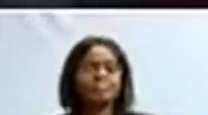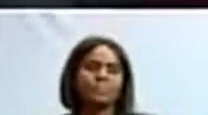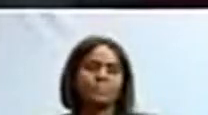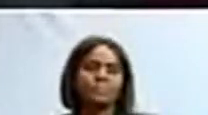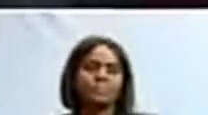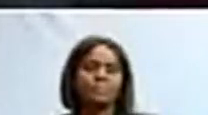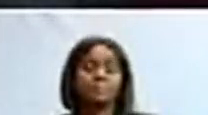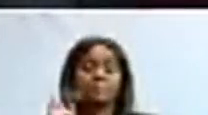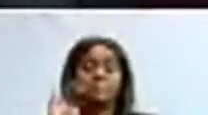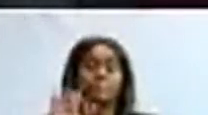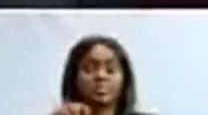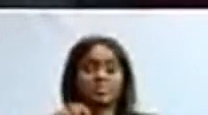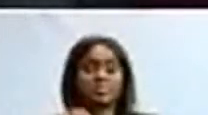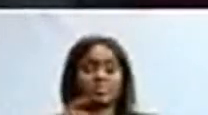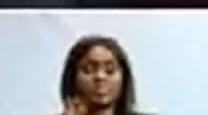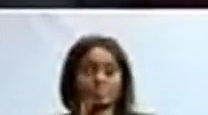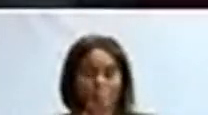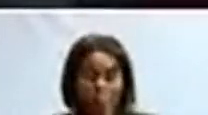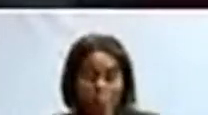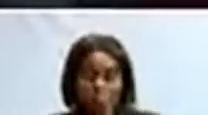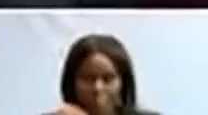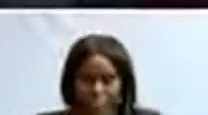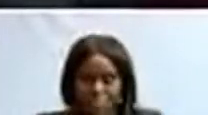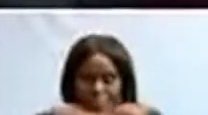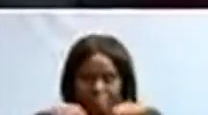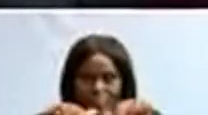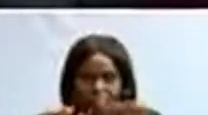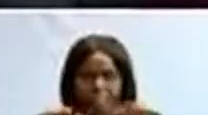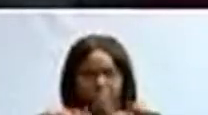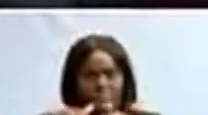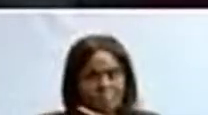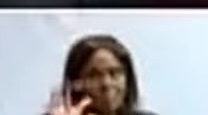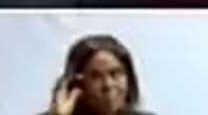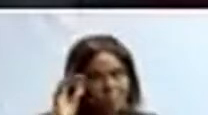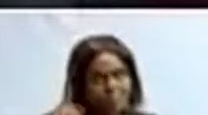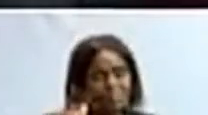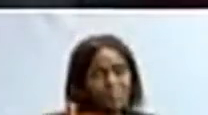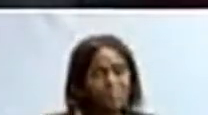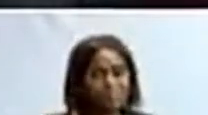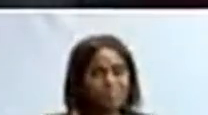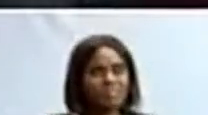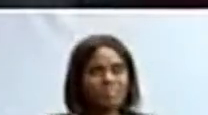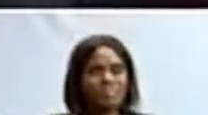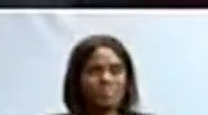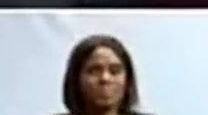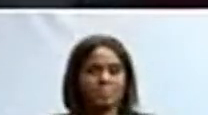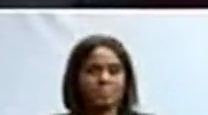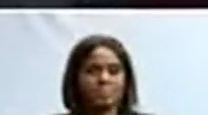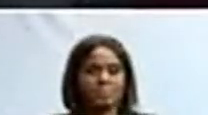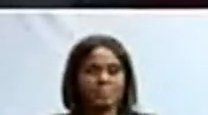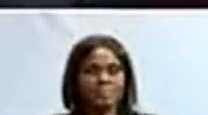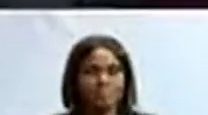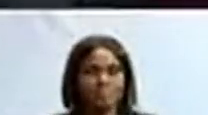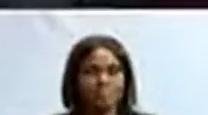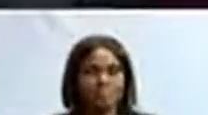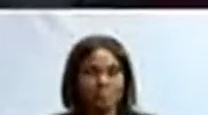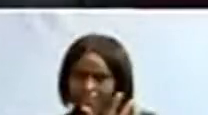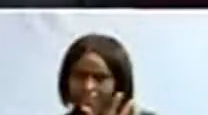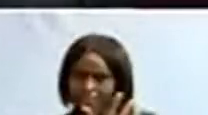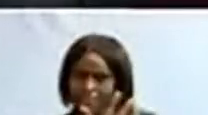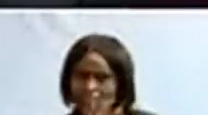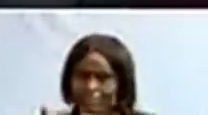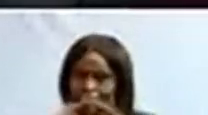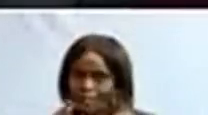Which yes. one? Do we have the internal auditor in Chama when all things were